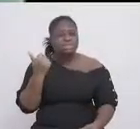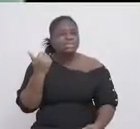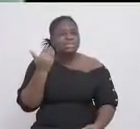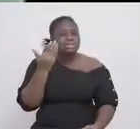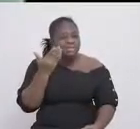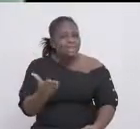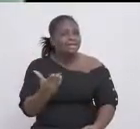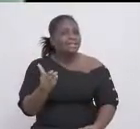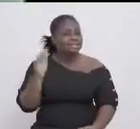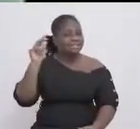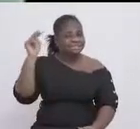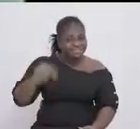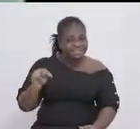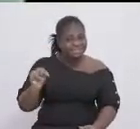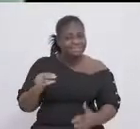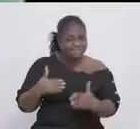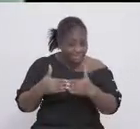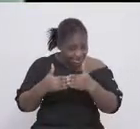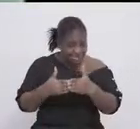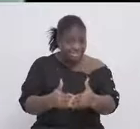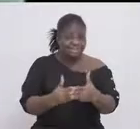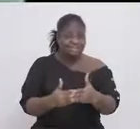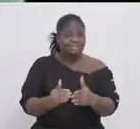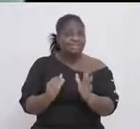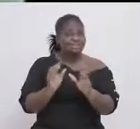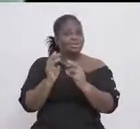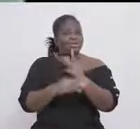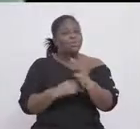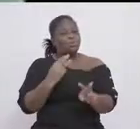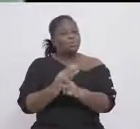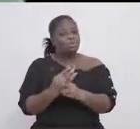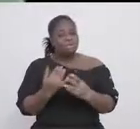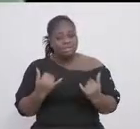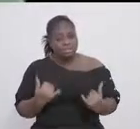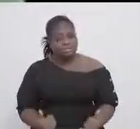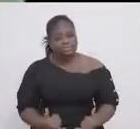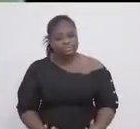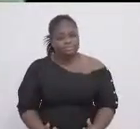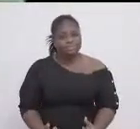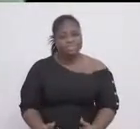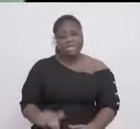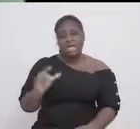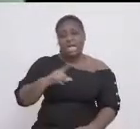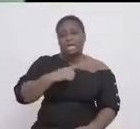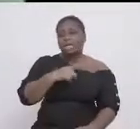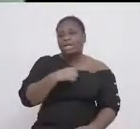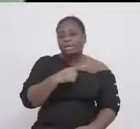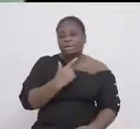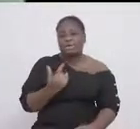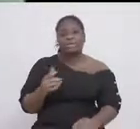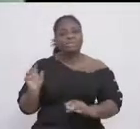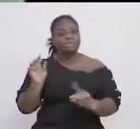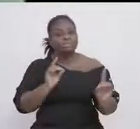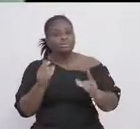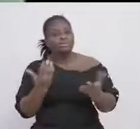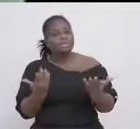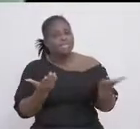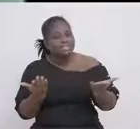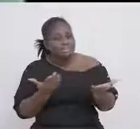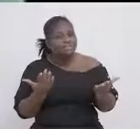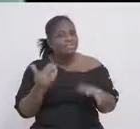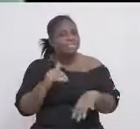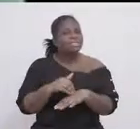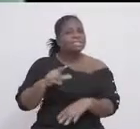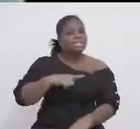is leading the world now. You know, when I was in Legon, I did my service in Legon and I was employed in